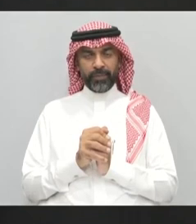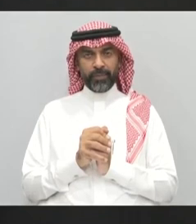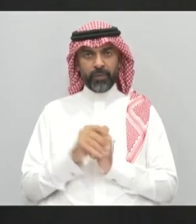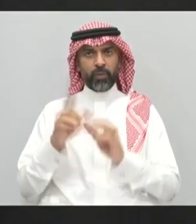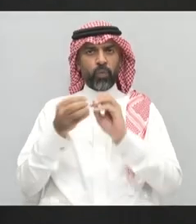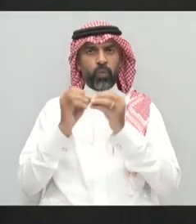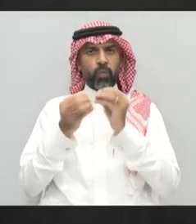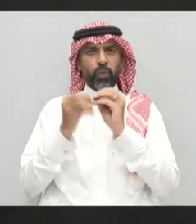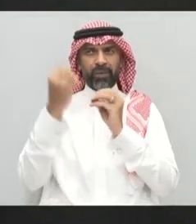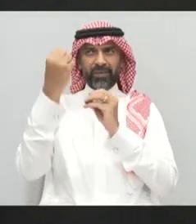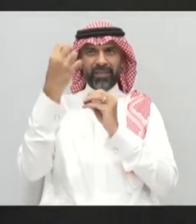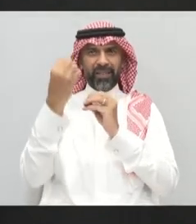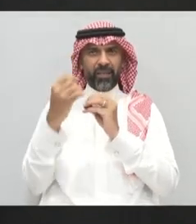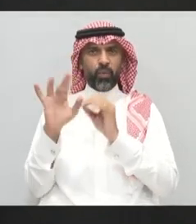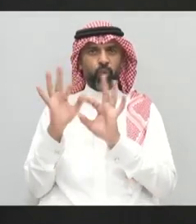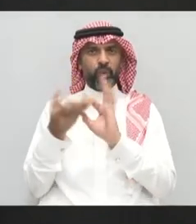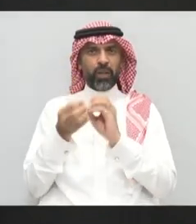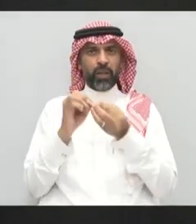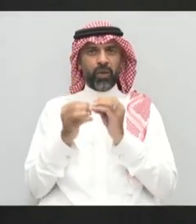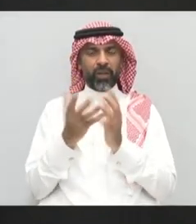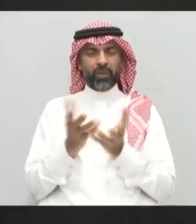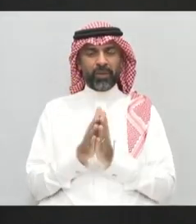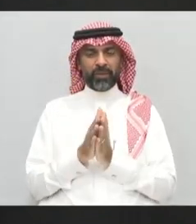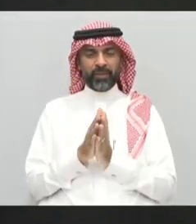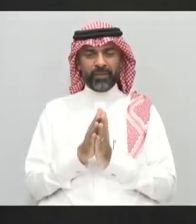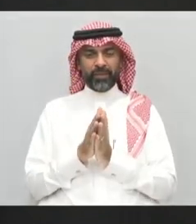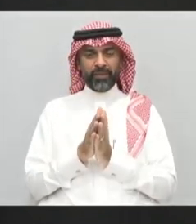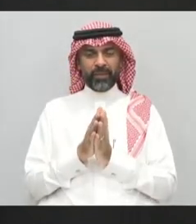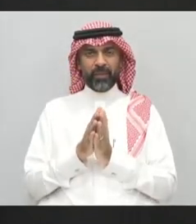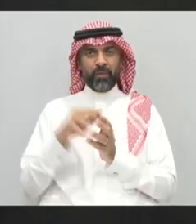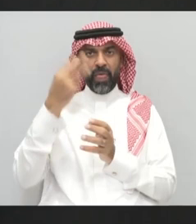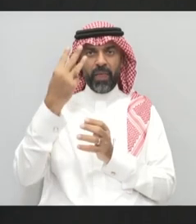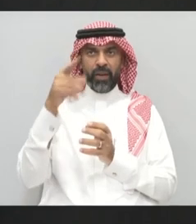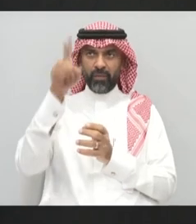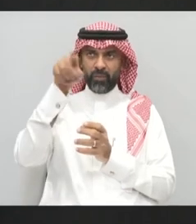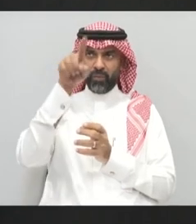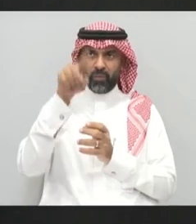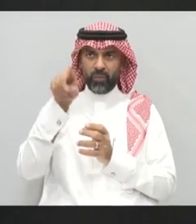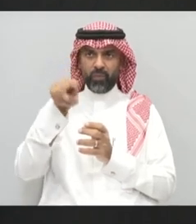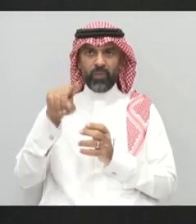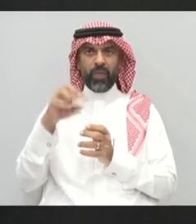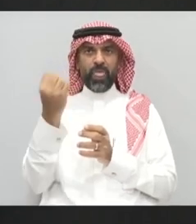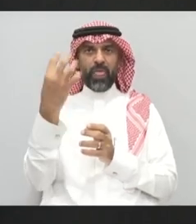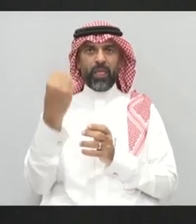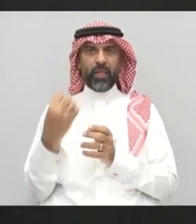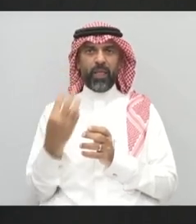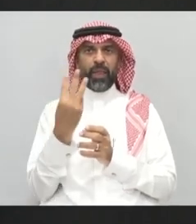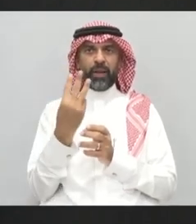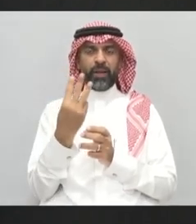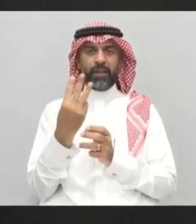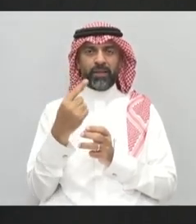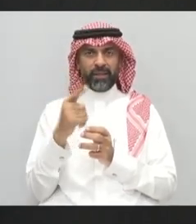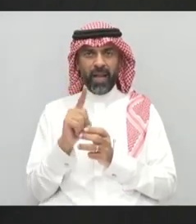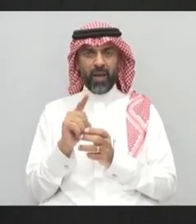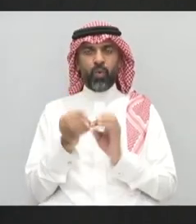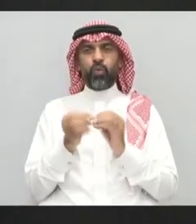colors on the traffic light? Yes, we have three circles. Yes, it has three colors. Can